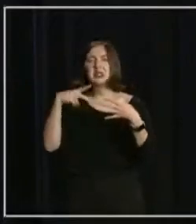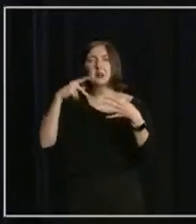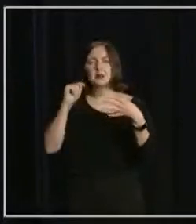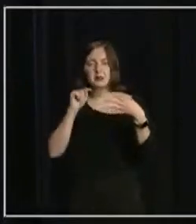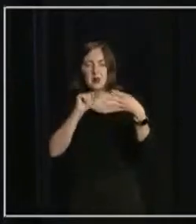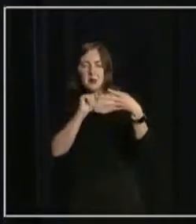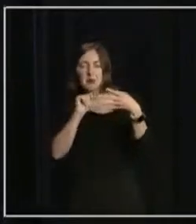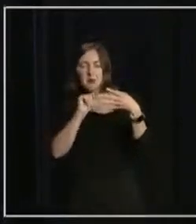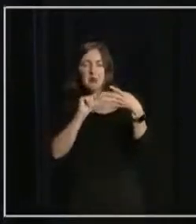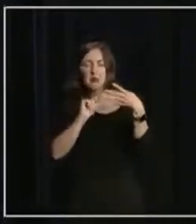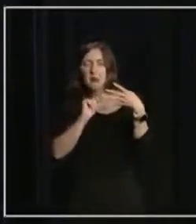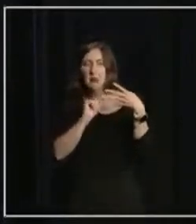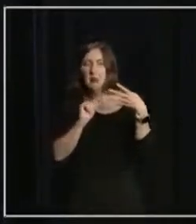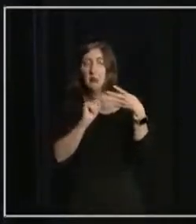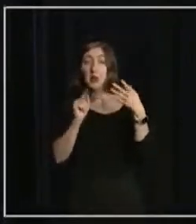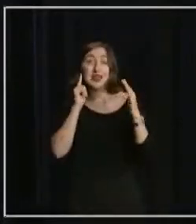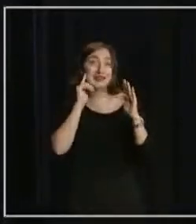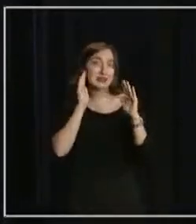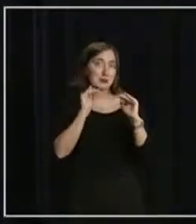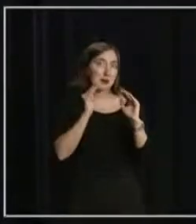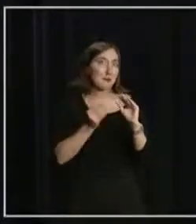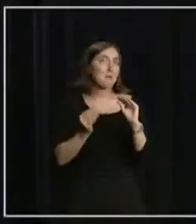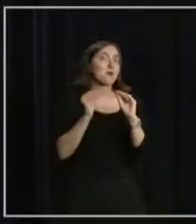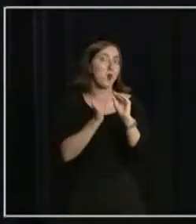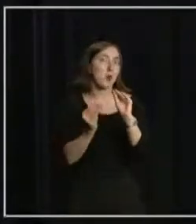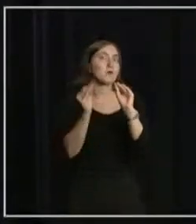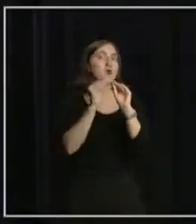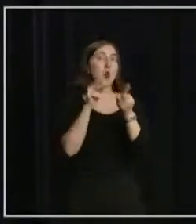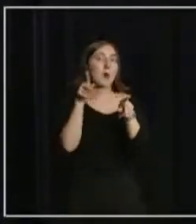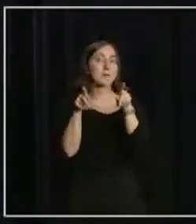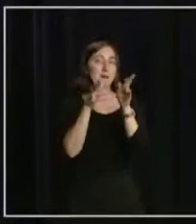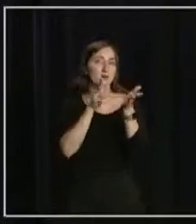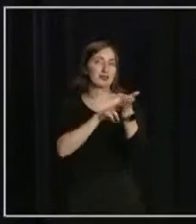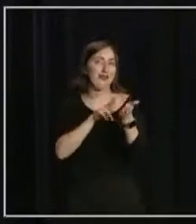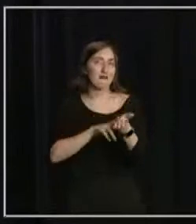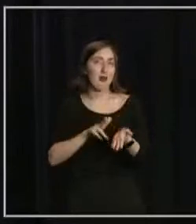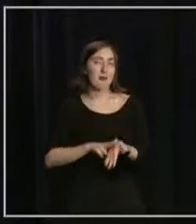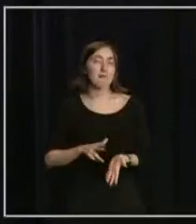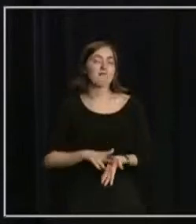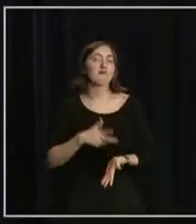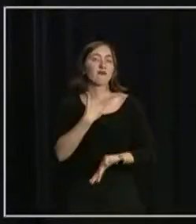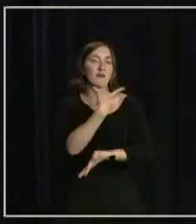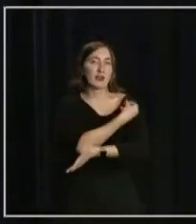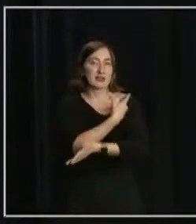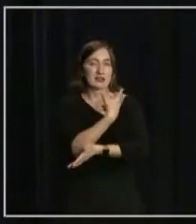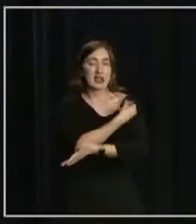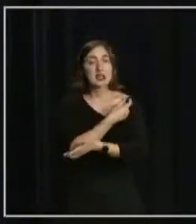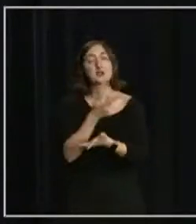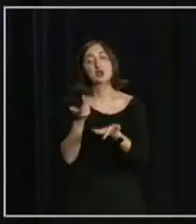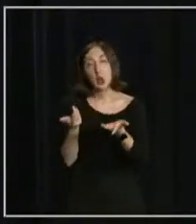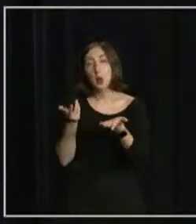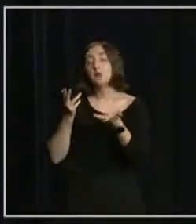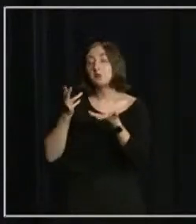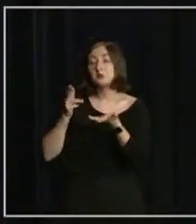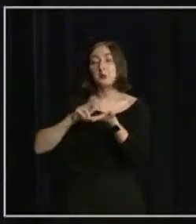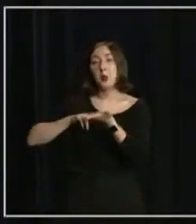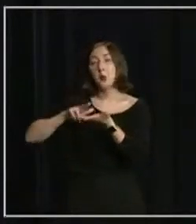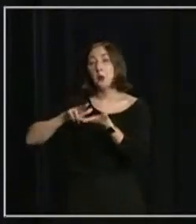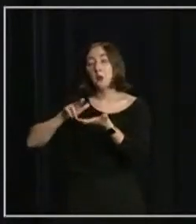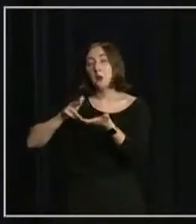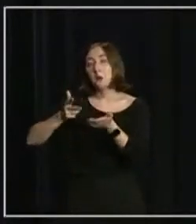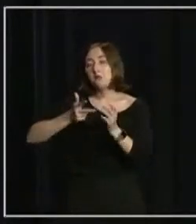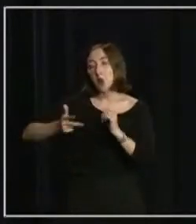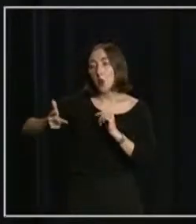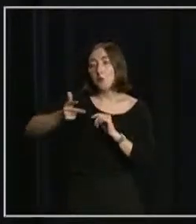see at least more activity, which is why we're mobilizing with our area partners, with the pharmacies, with the provider networks, just to make sure that